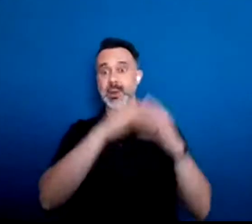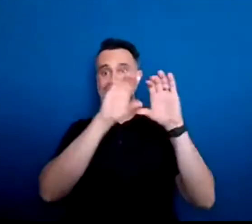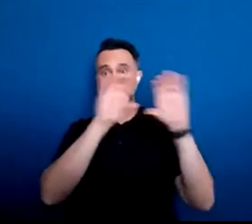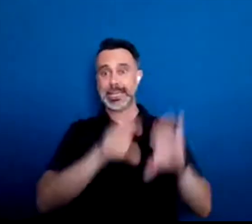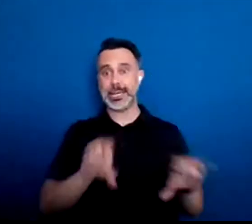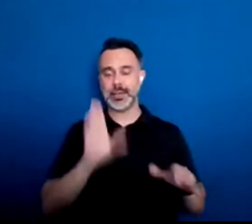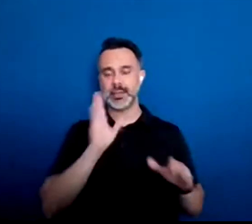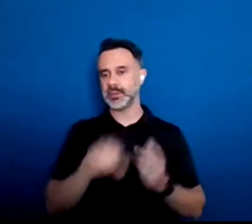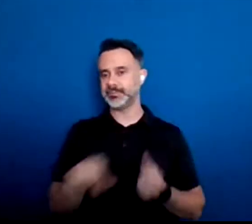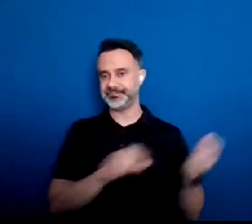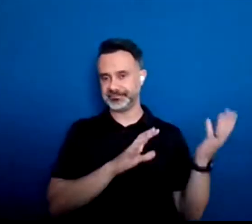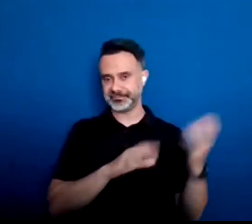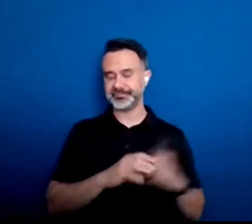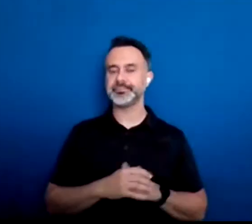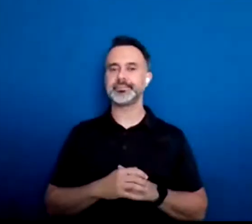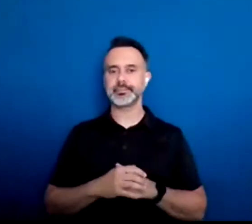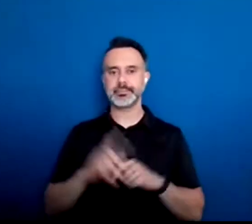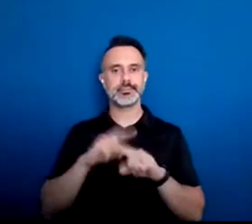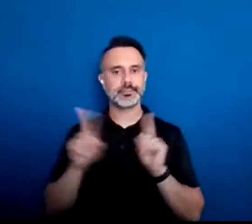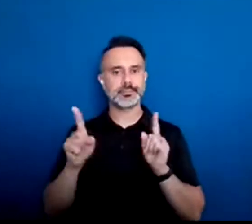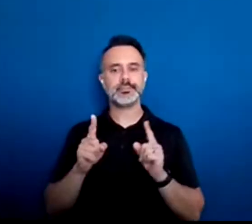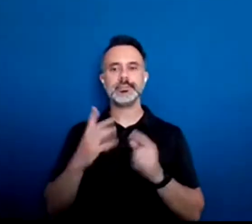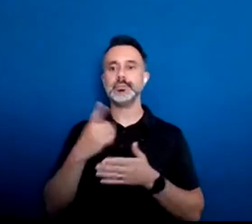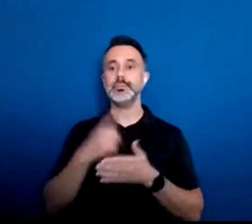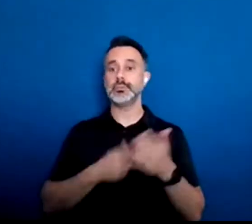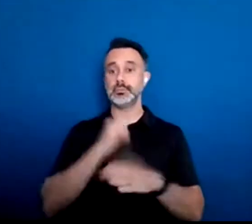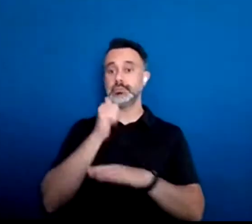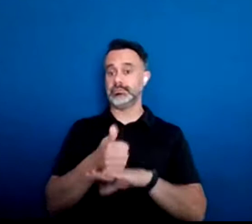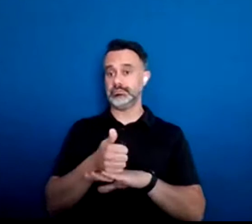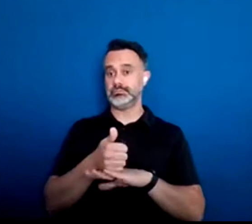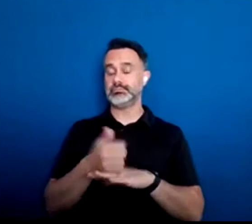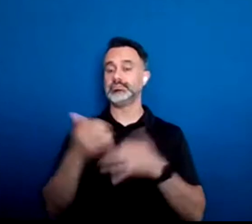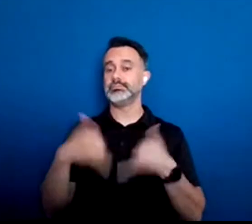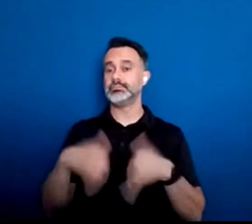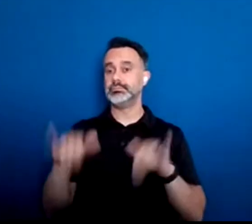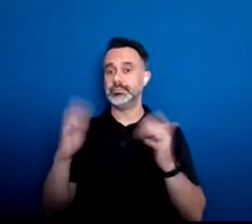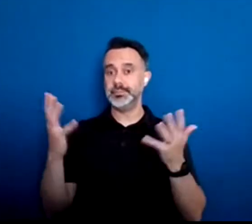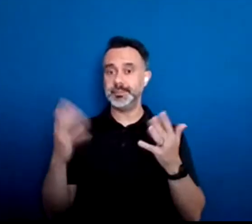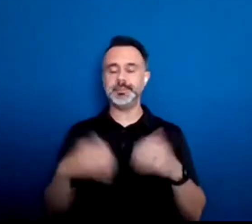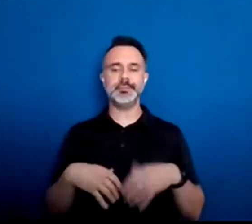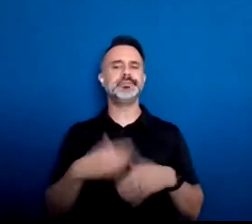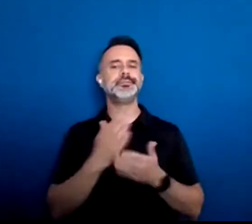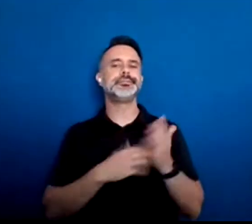remain, there will still be some guidance as far as masks,